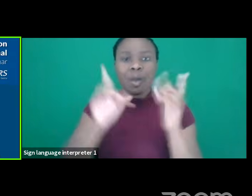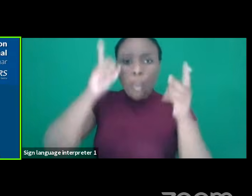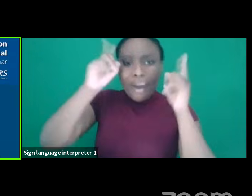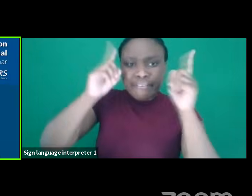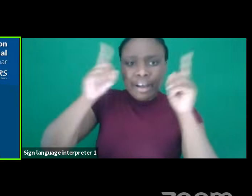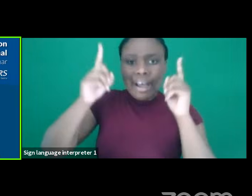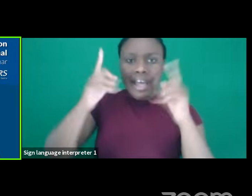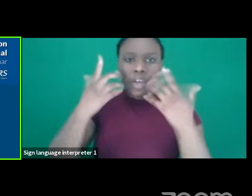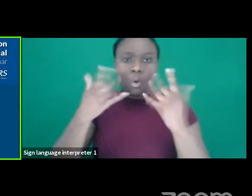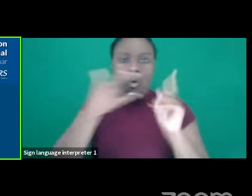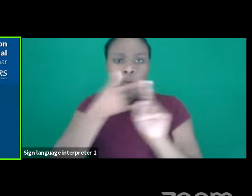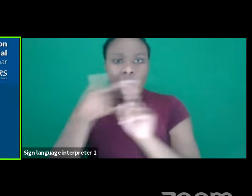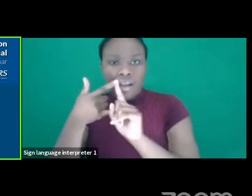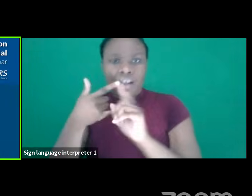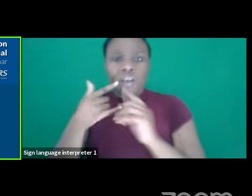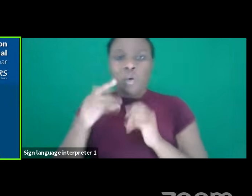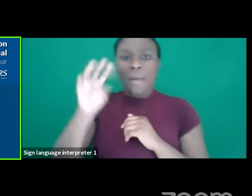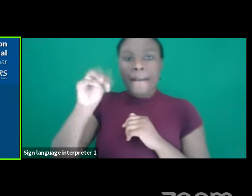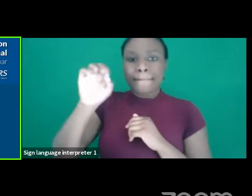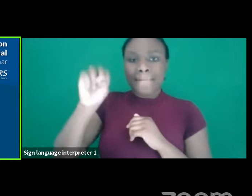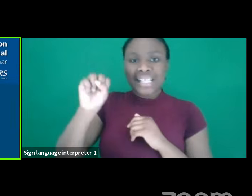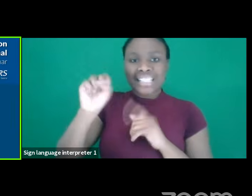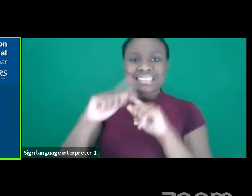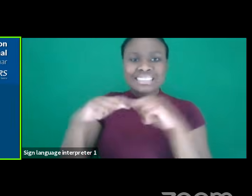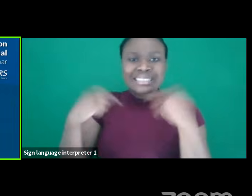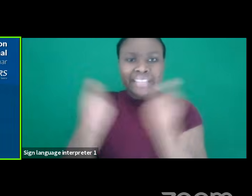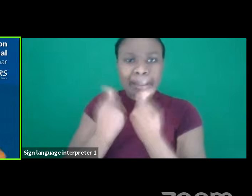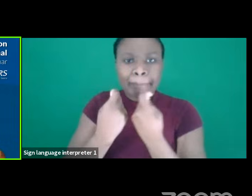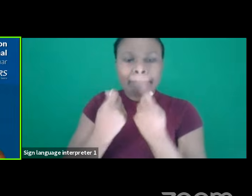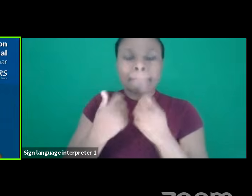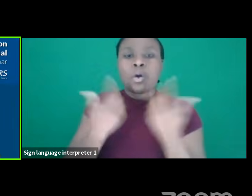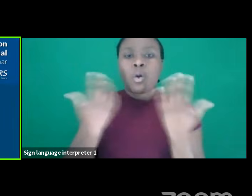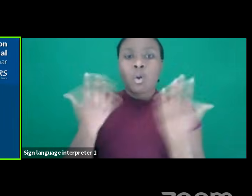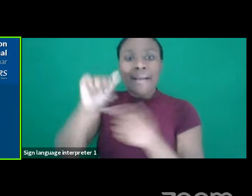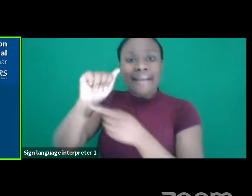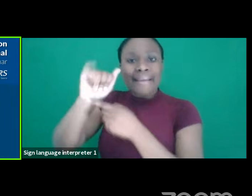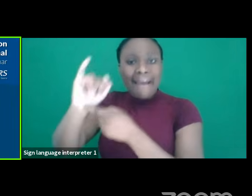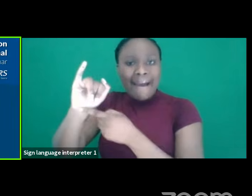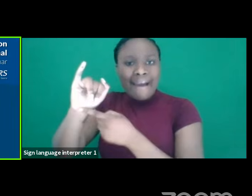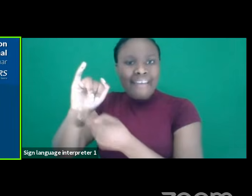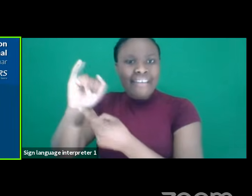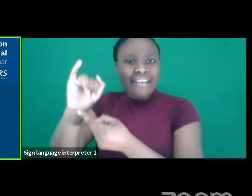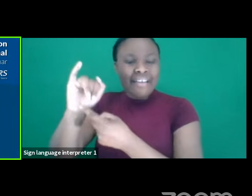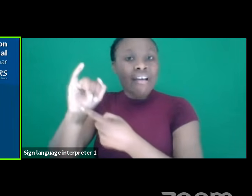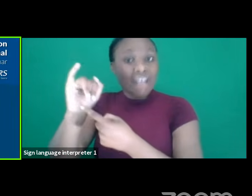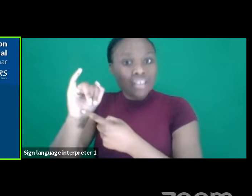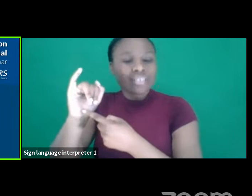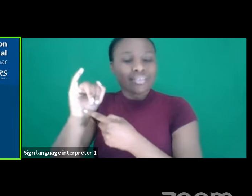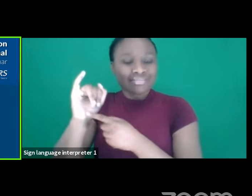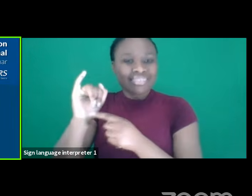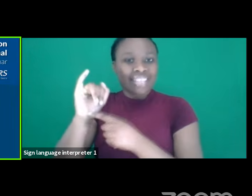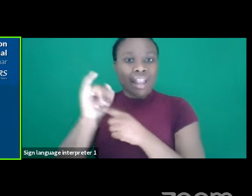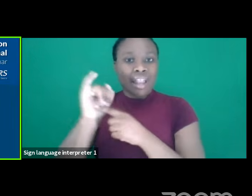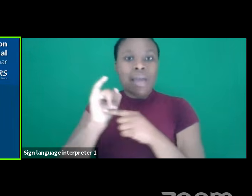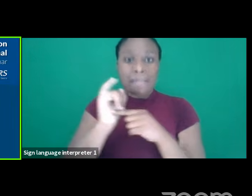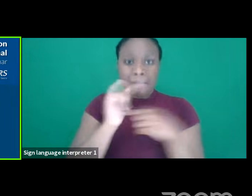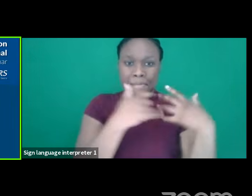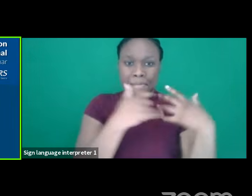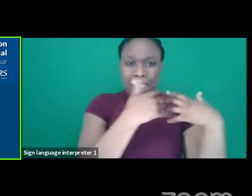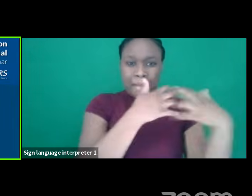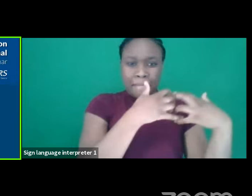platforms, machine learning algorithms to once again make your interaction with us